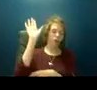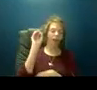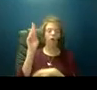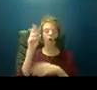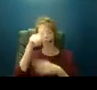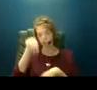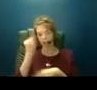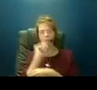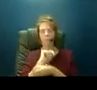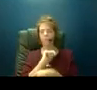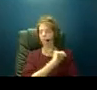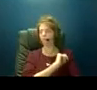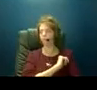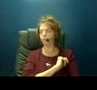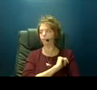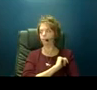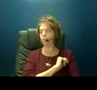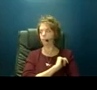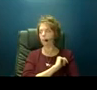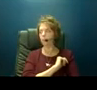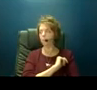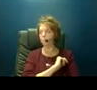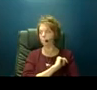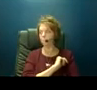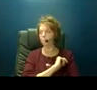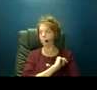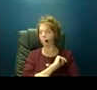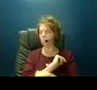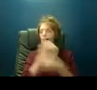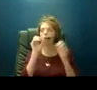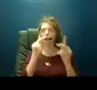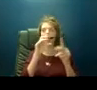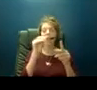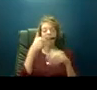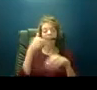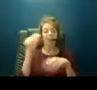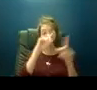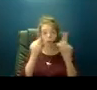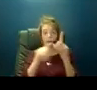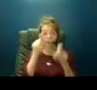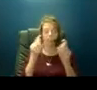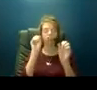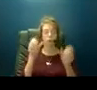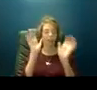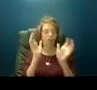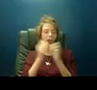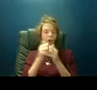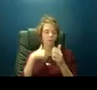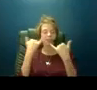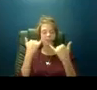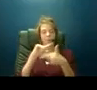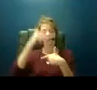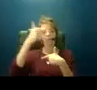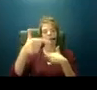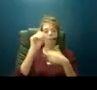check at the bottom of the participant list. So any questions, feel free to chat me about that. Otherwise, I want to pass it back to